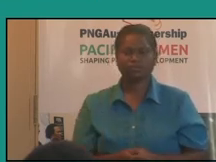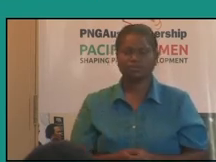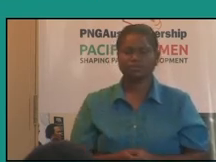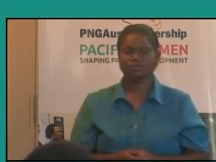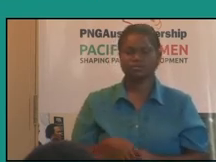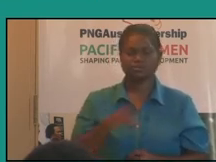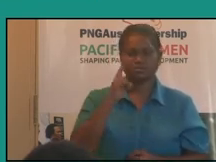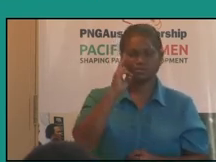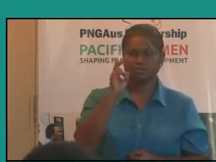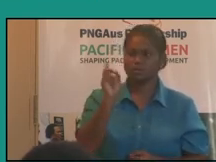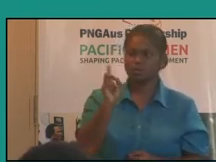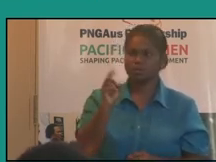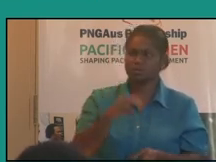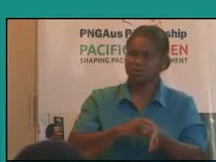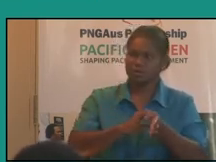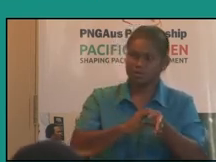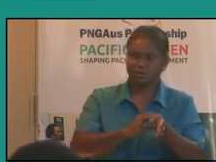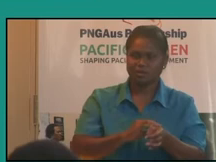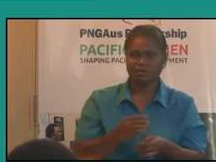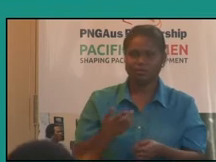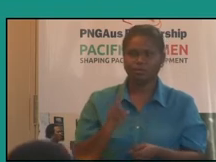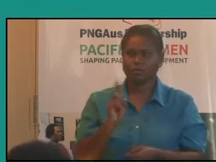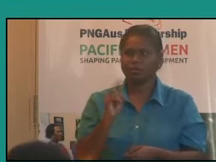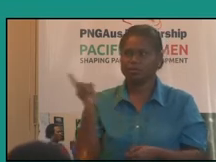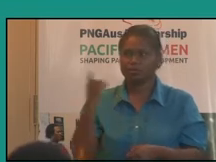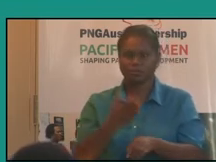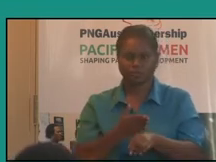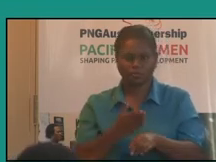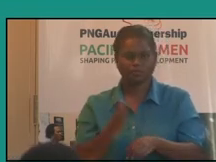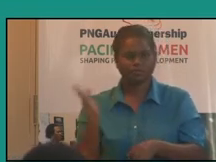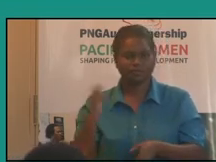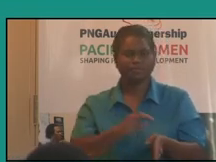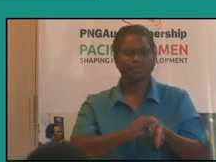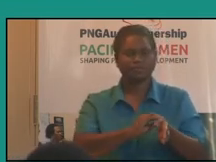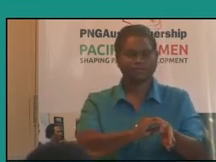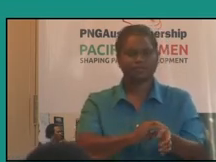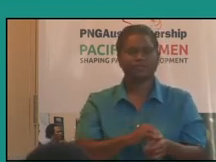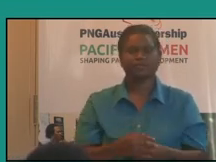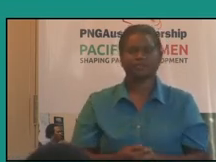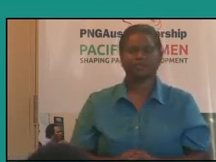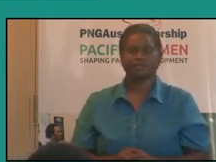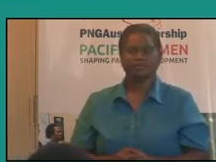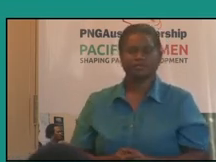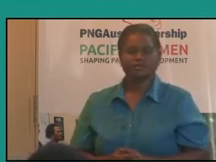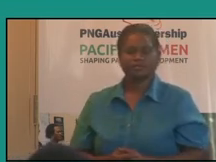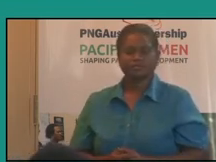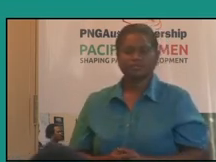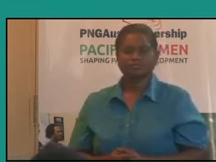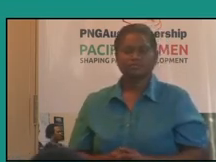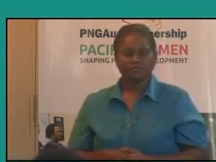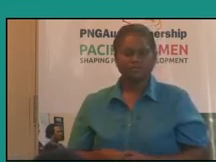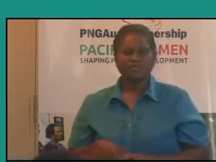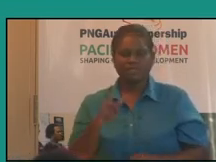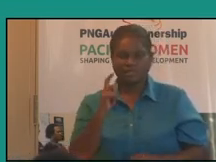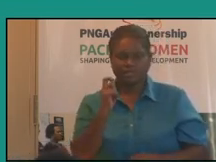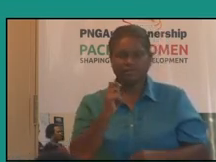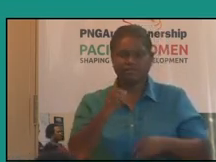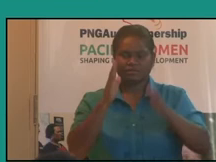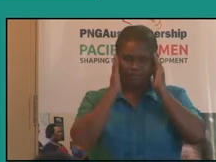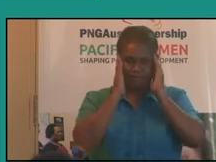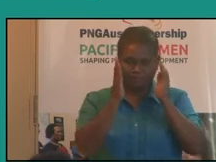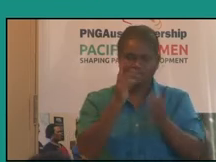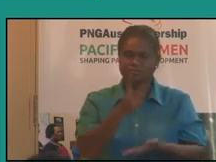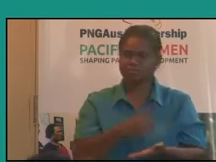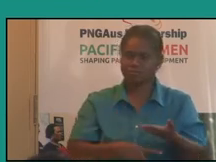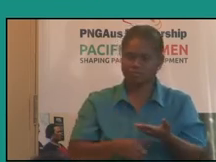What do they do? And all of those things have to work together for this agenda to go forward. If we're just focusing on that, we still have our